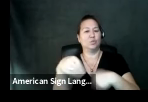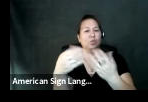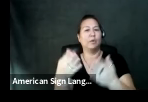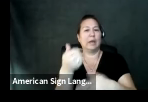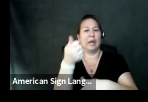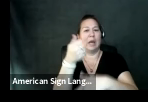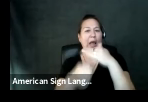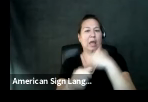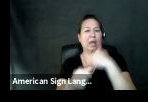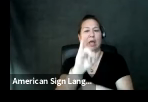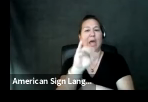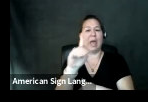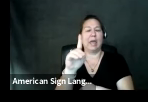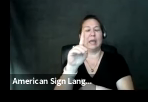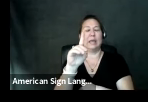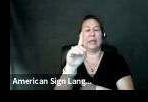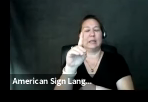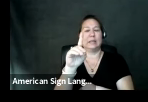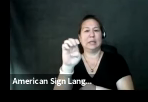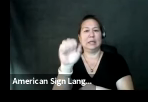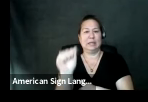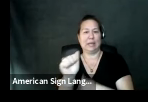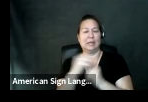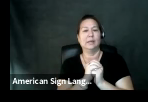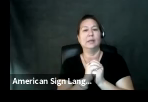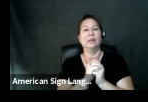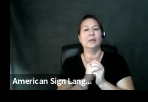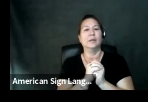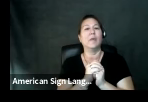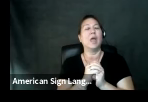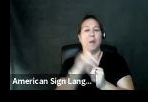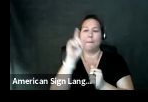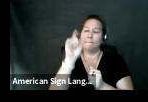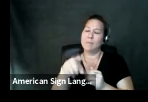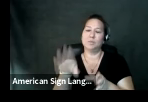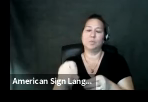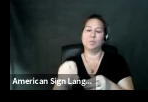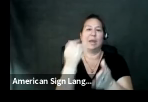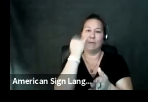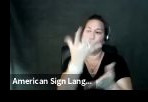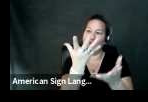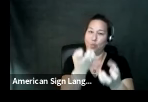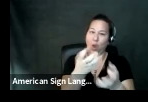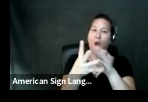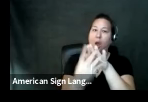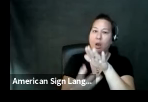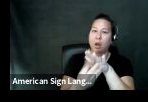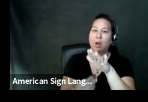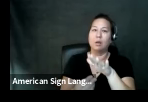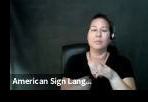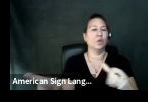and it must be provided to you whenever you ask for a copy, the first time your child